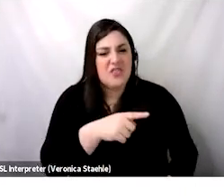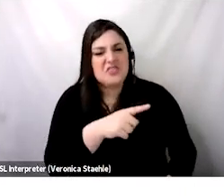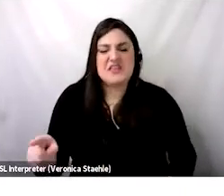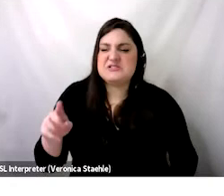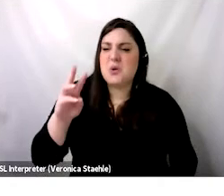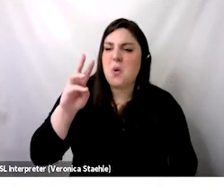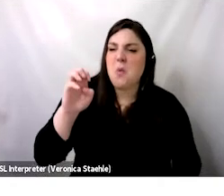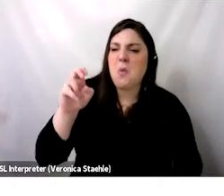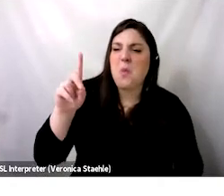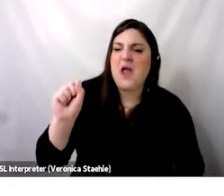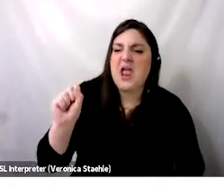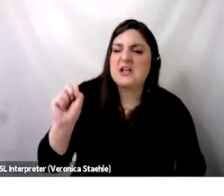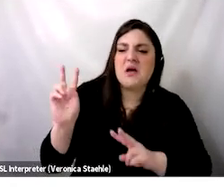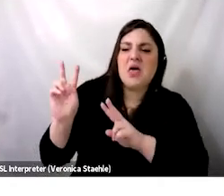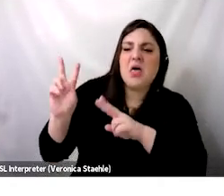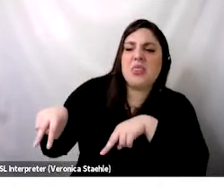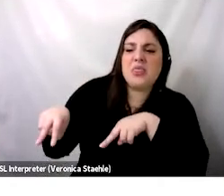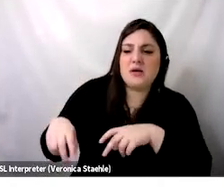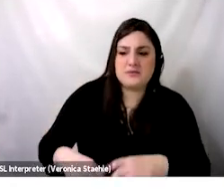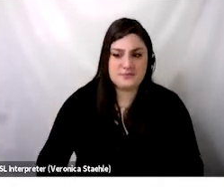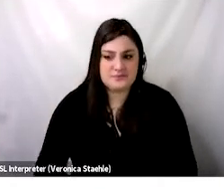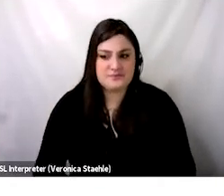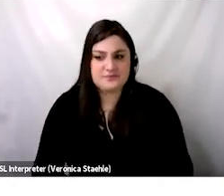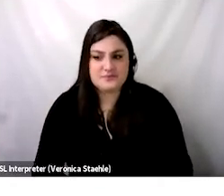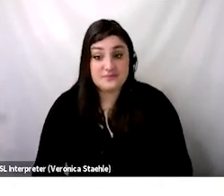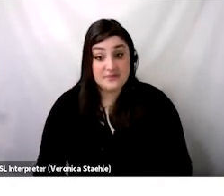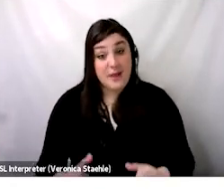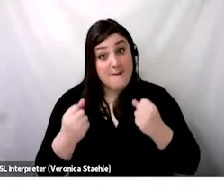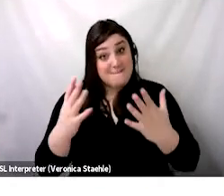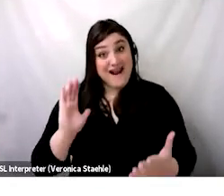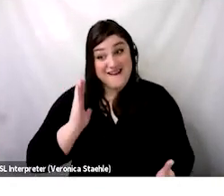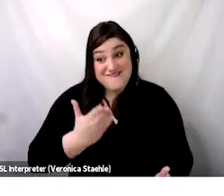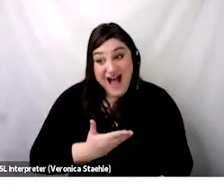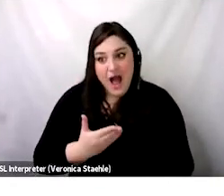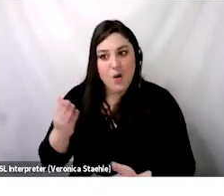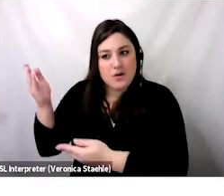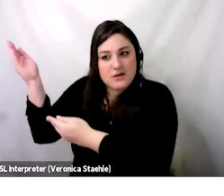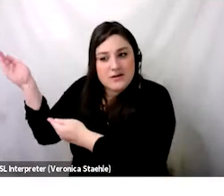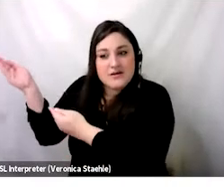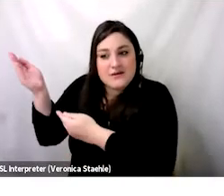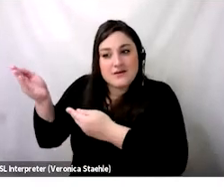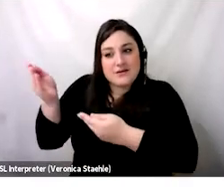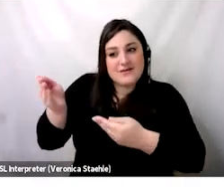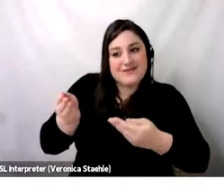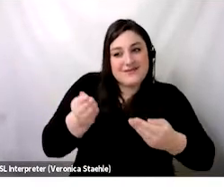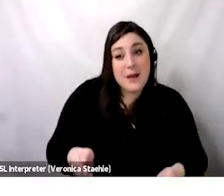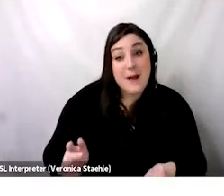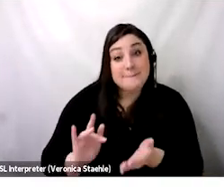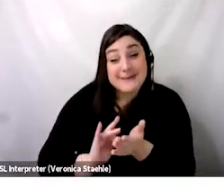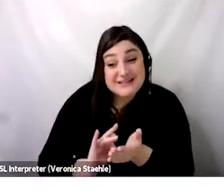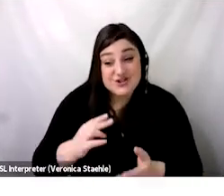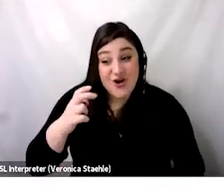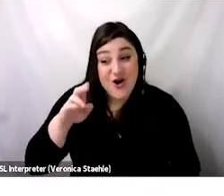They categorized many of our plants and medicinal herbs as